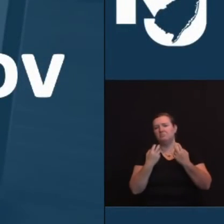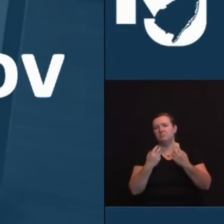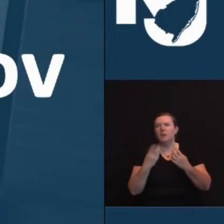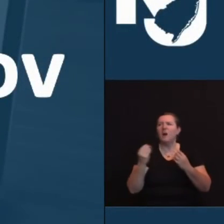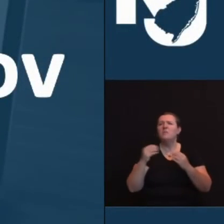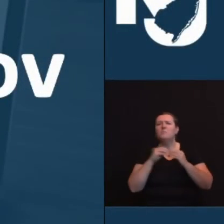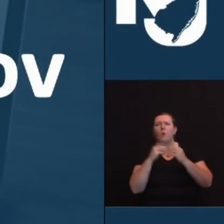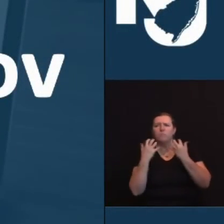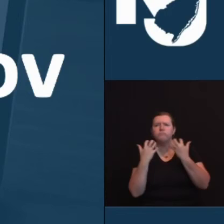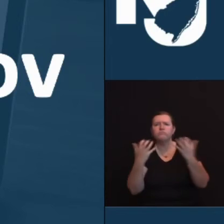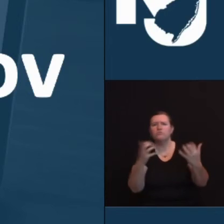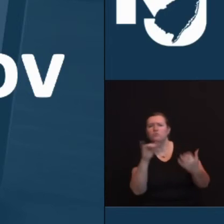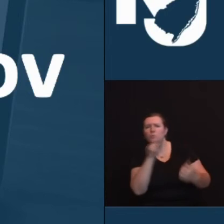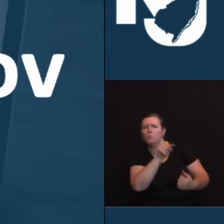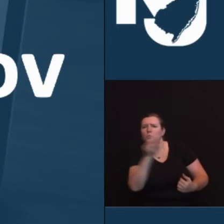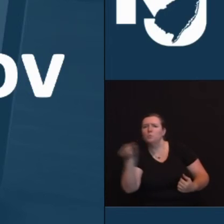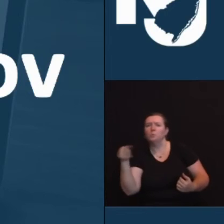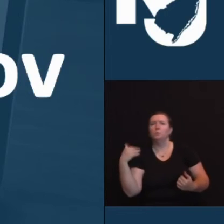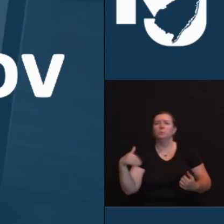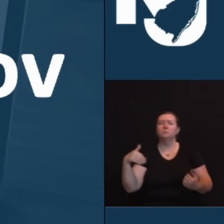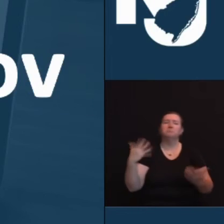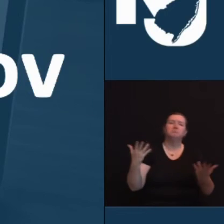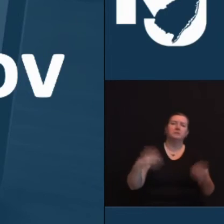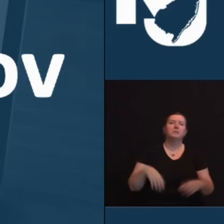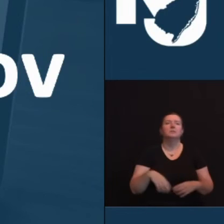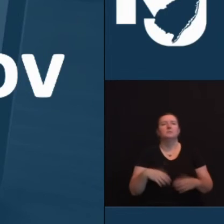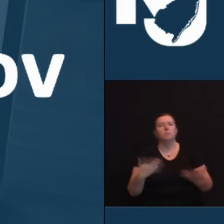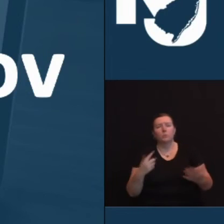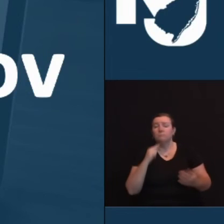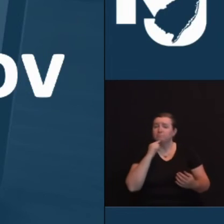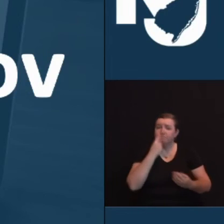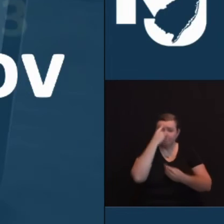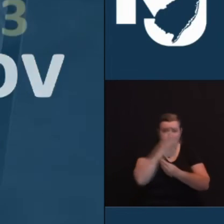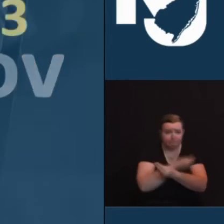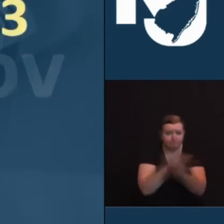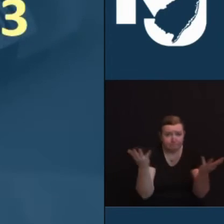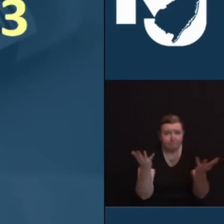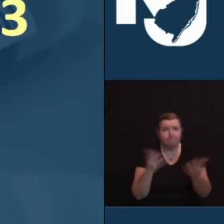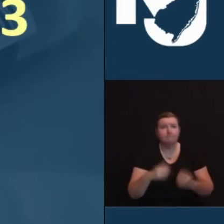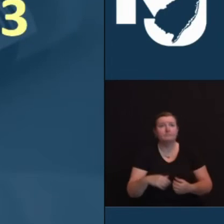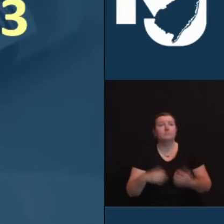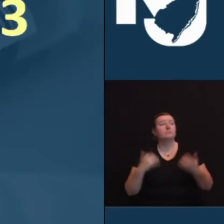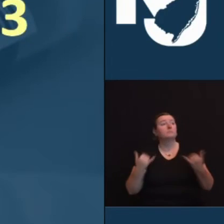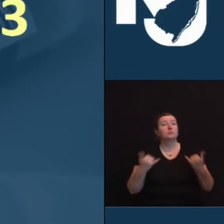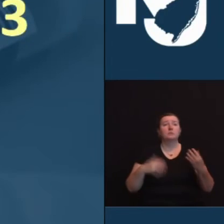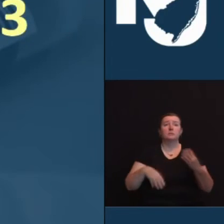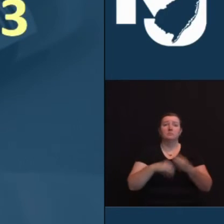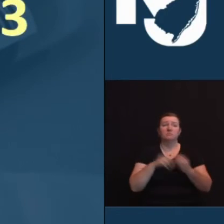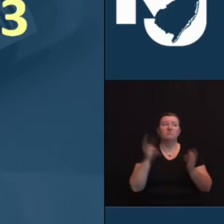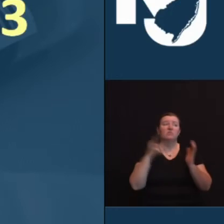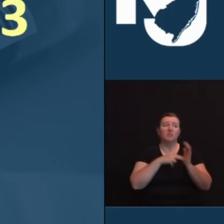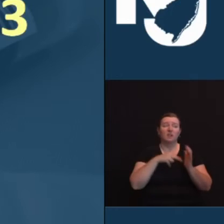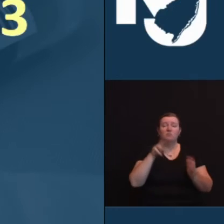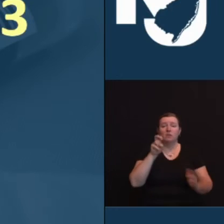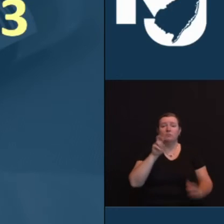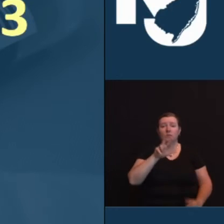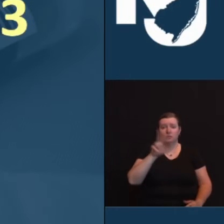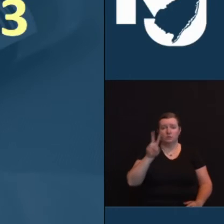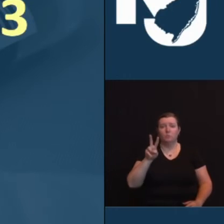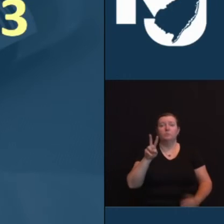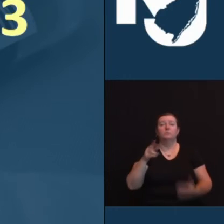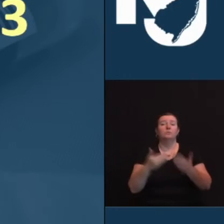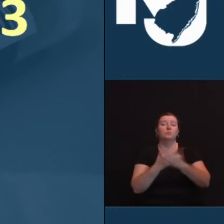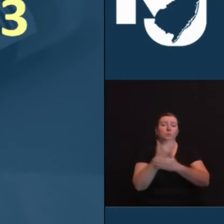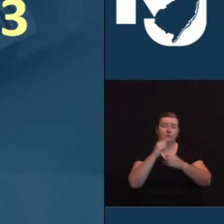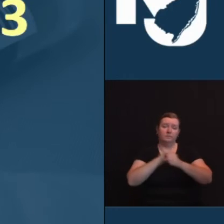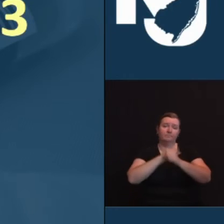very sobering note. So today we're reporting an additional 2,232 cases, Judy, if my math is